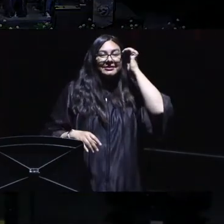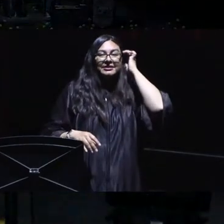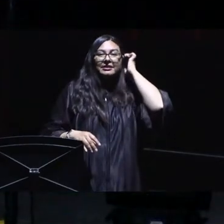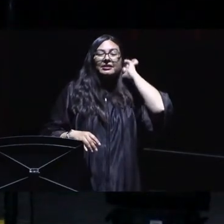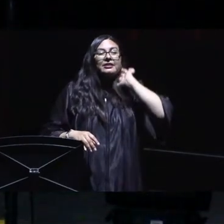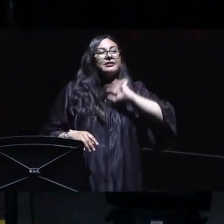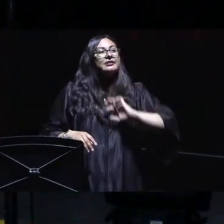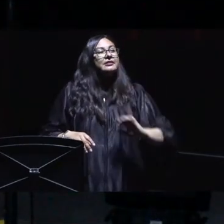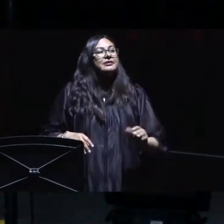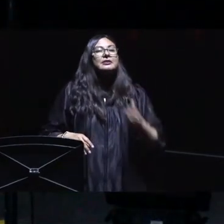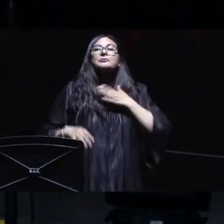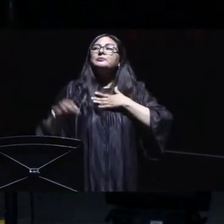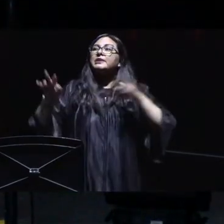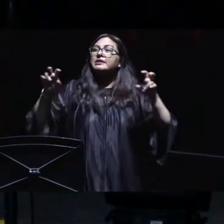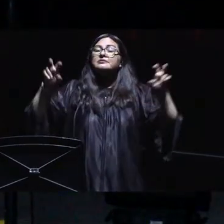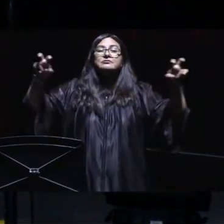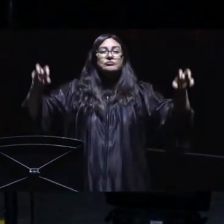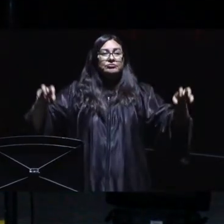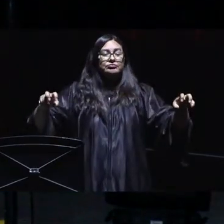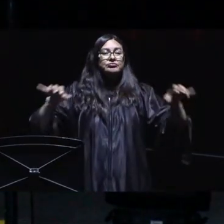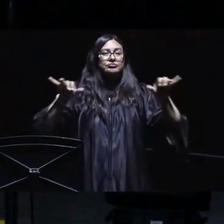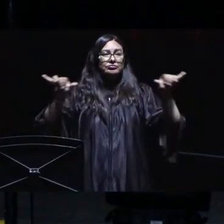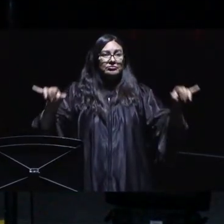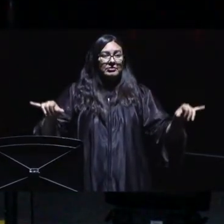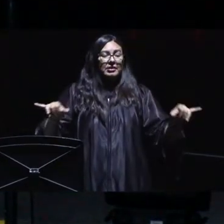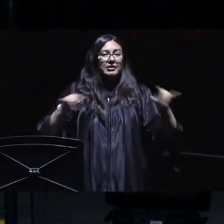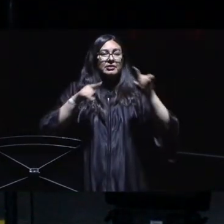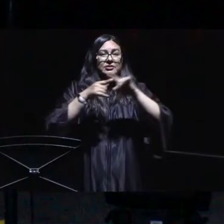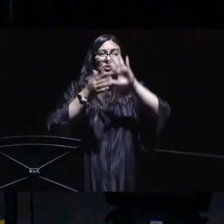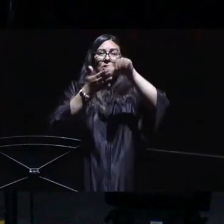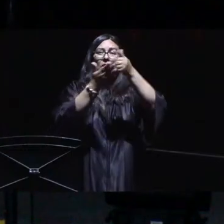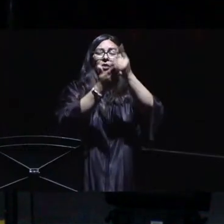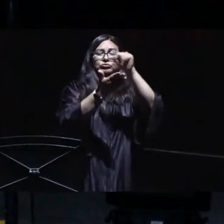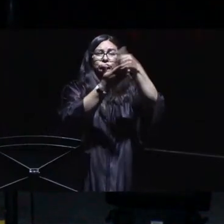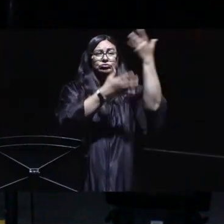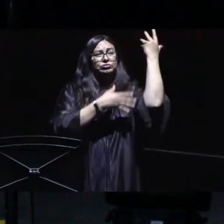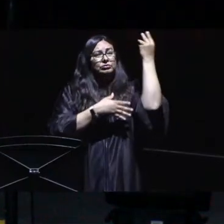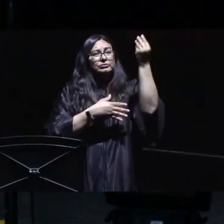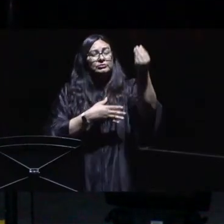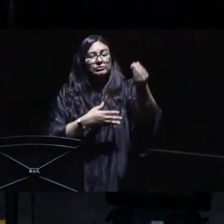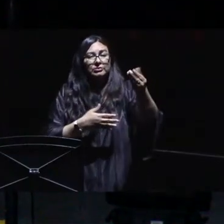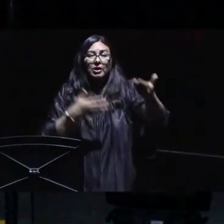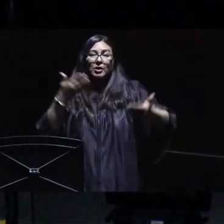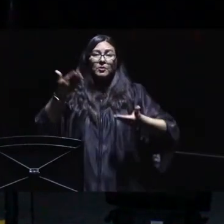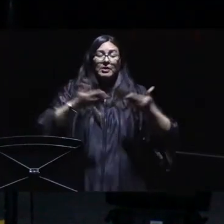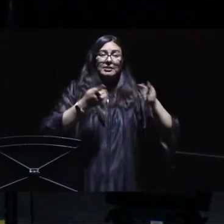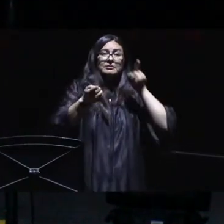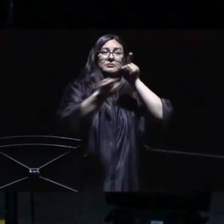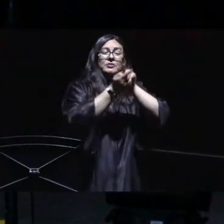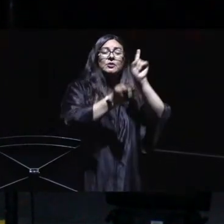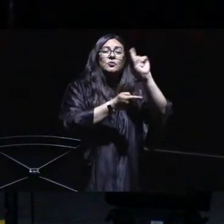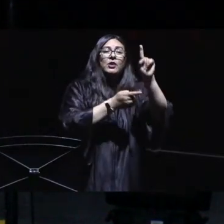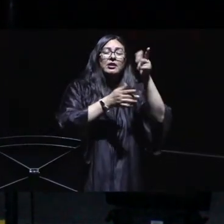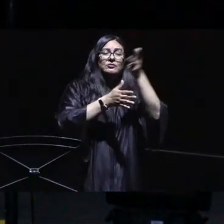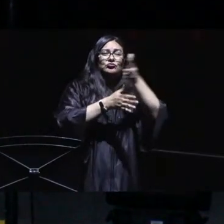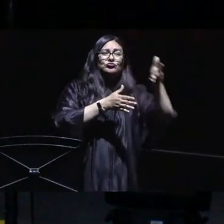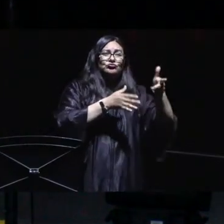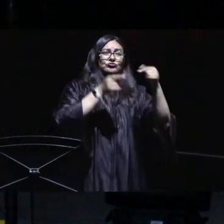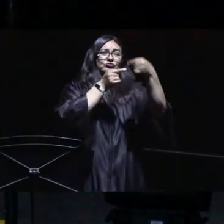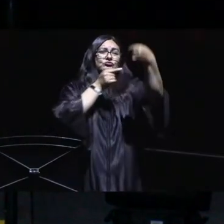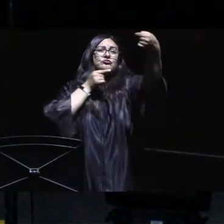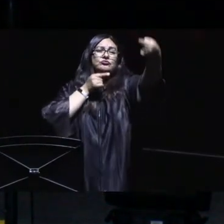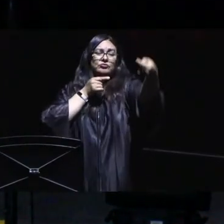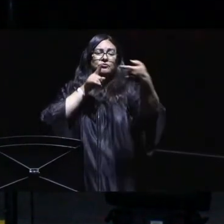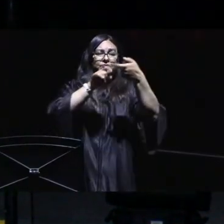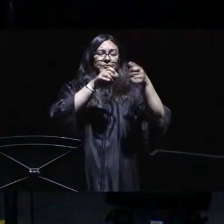Please remain in your seats until all graduates have exited. I invite you to meet your graduates in the parking lot across the street